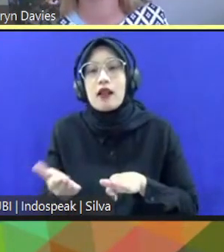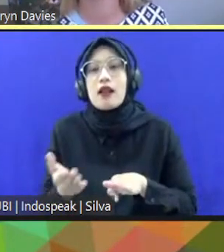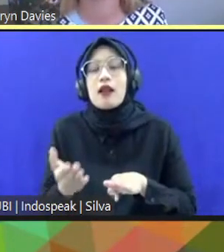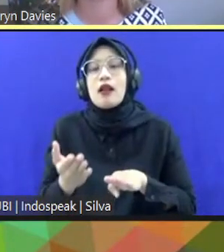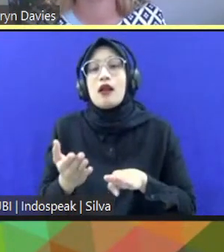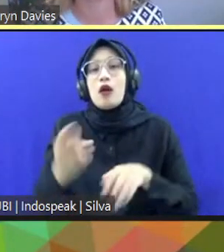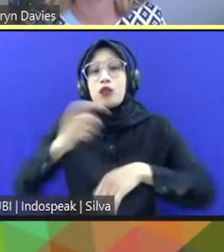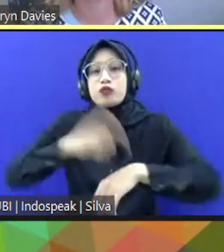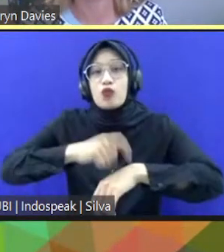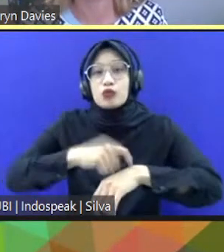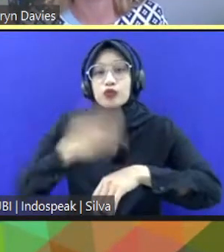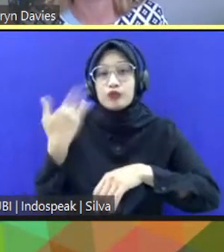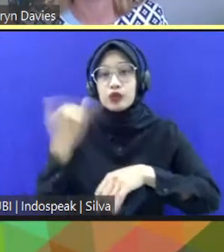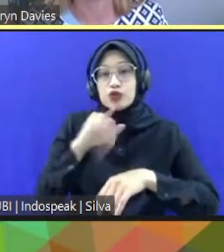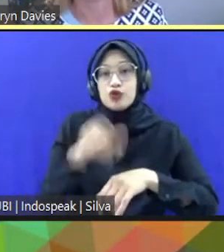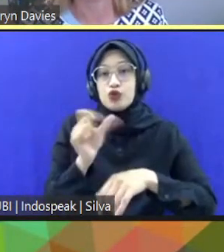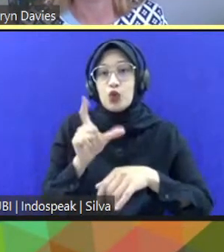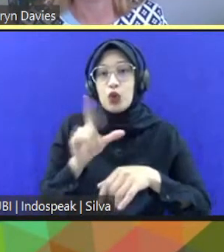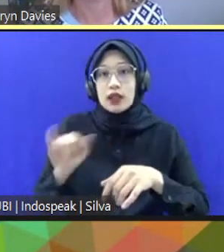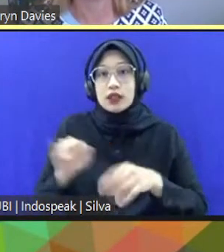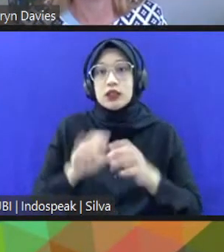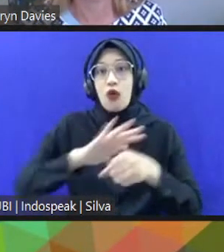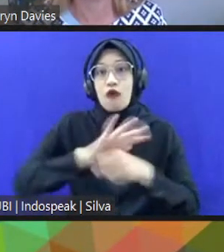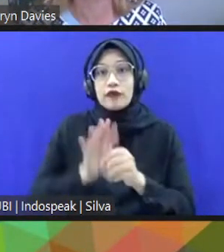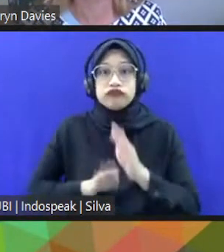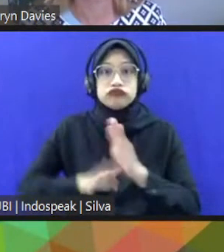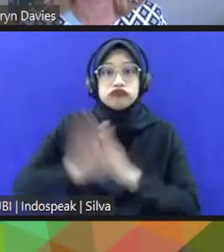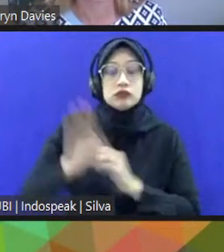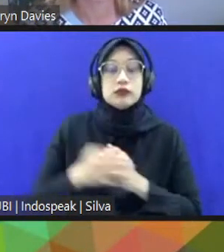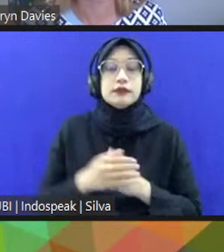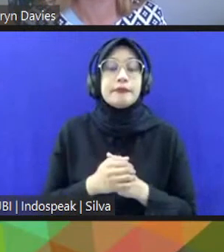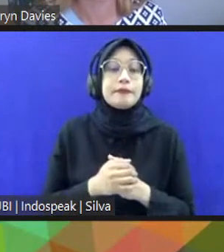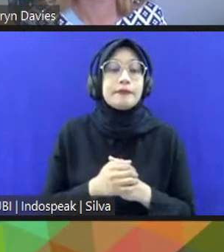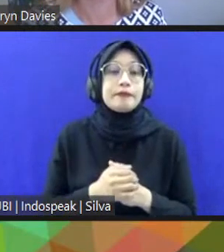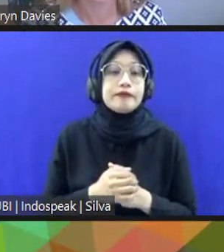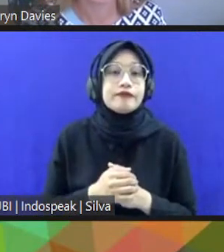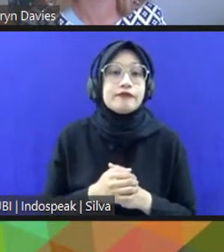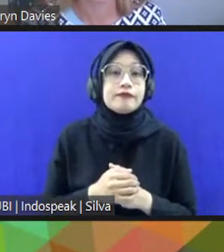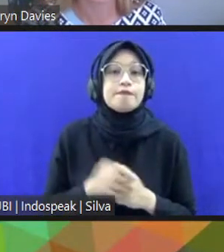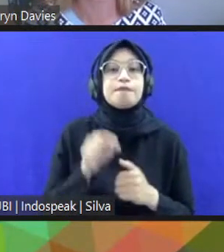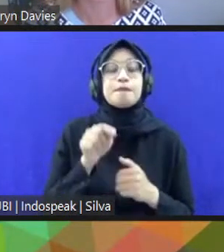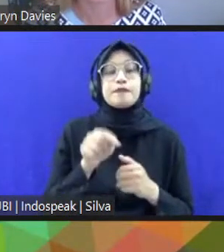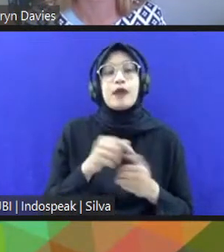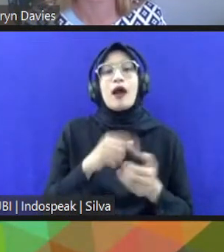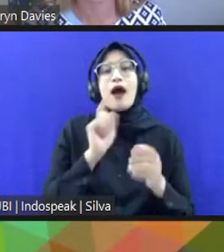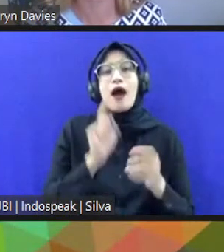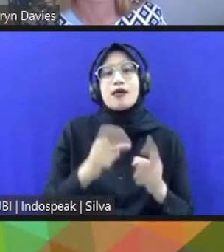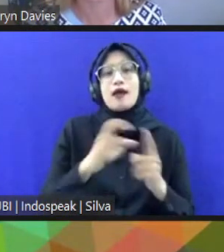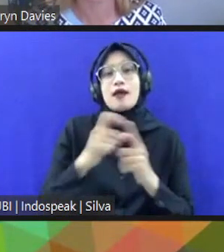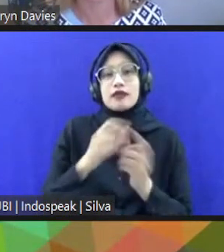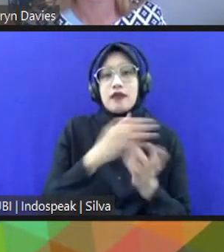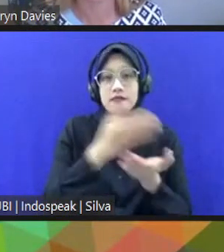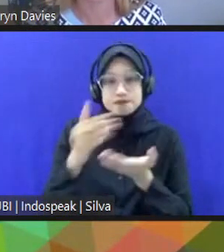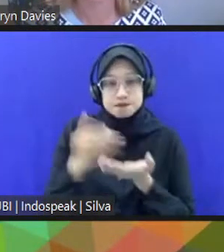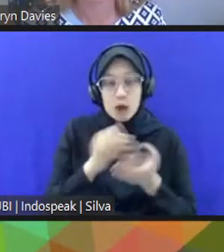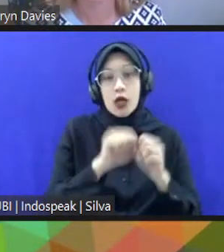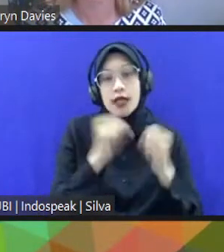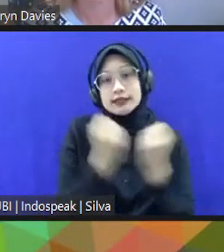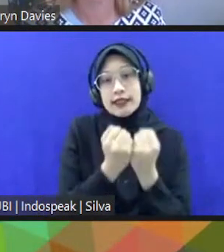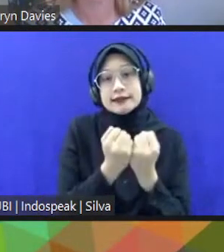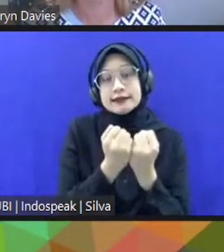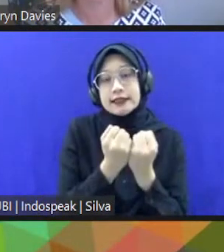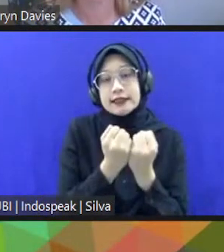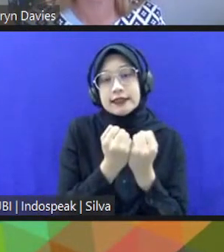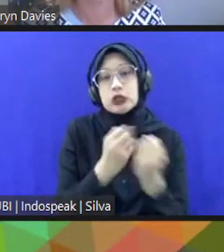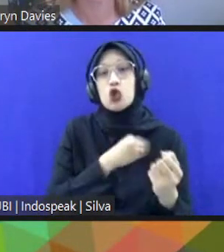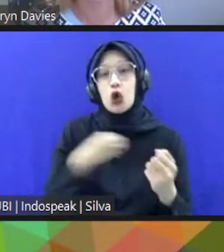that? I think the only data that we have from the OBGYN Association back in, I